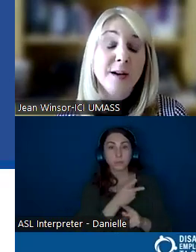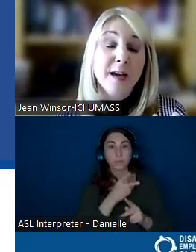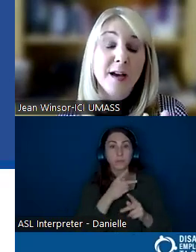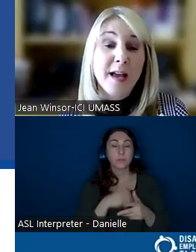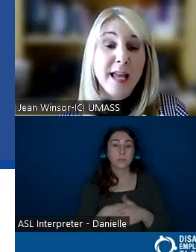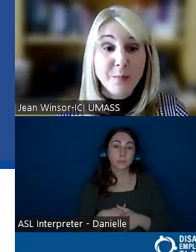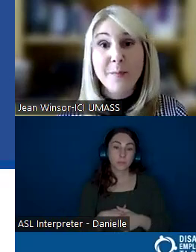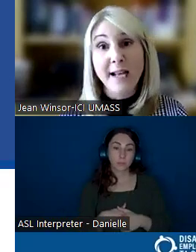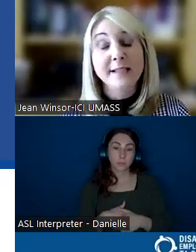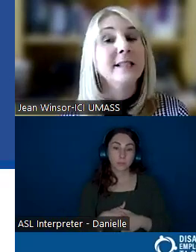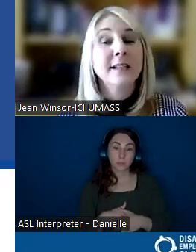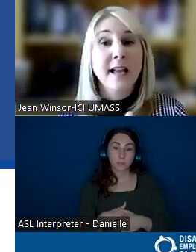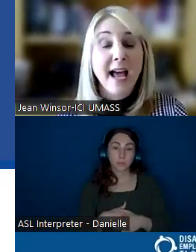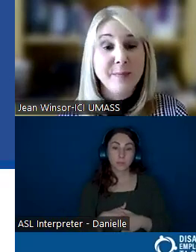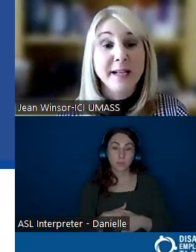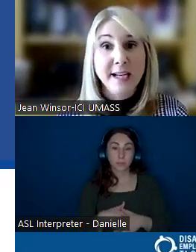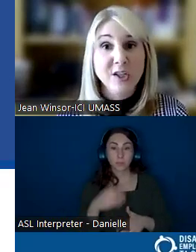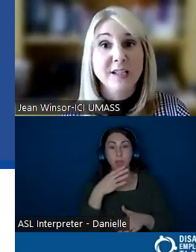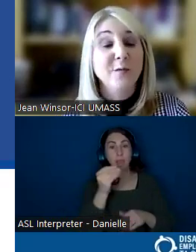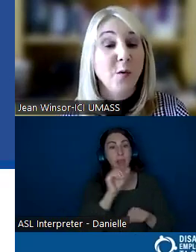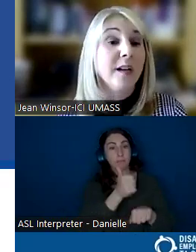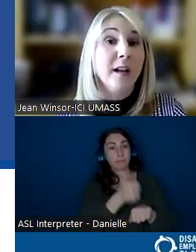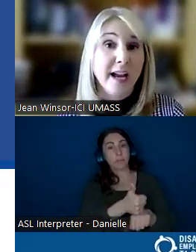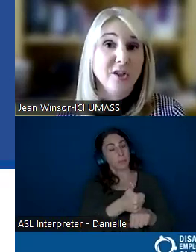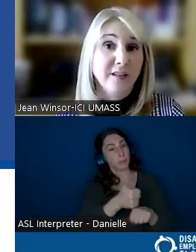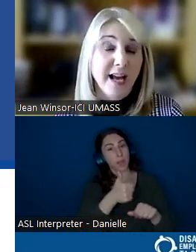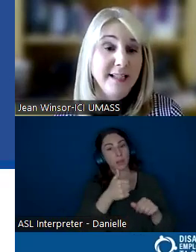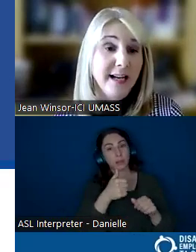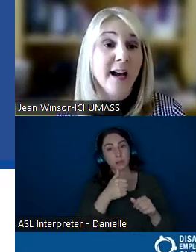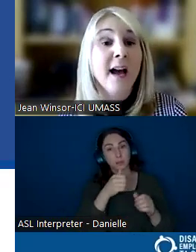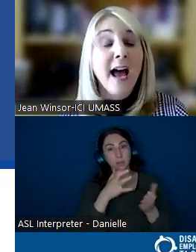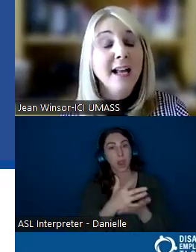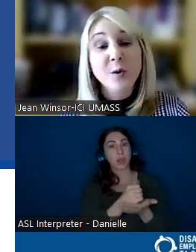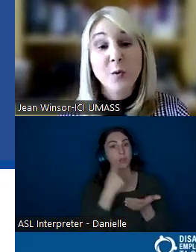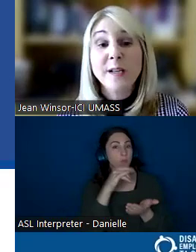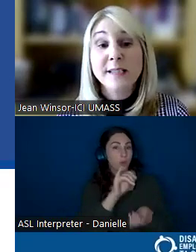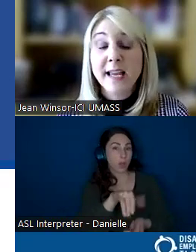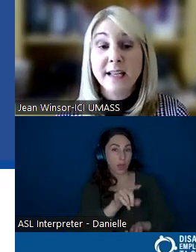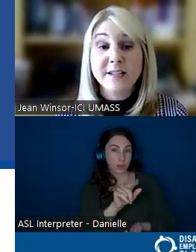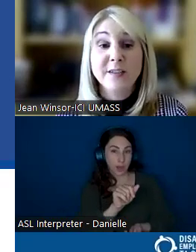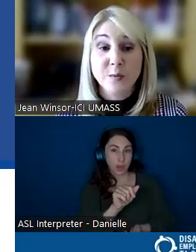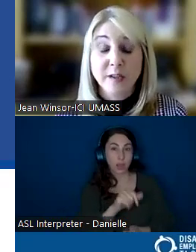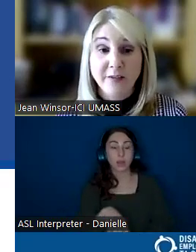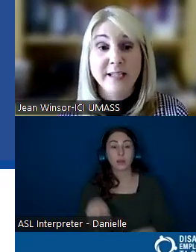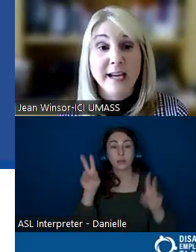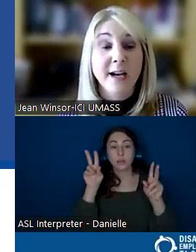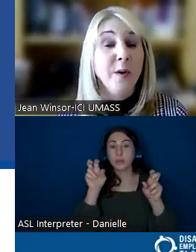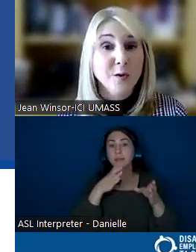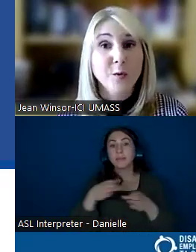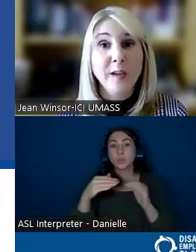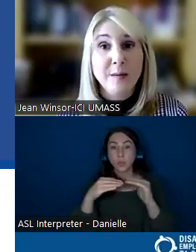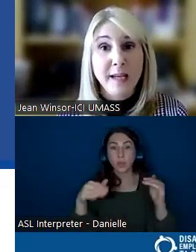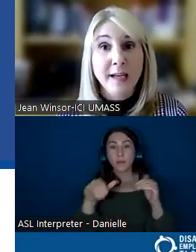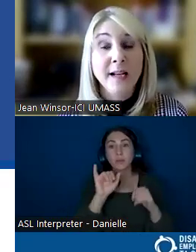and implements expectations for the collection of that data. And so when we say individual level data,